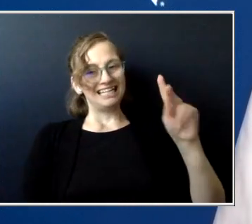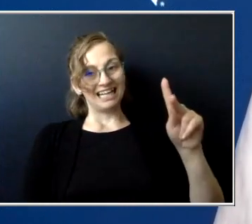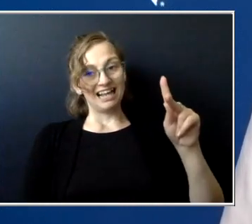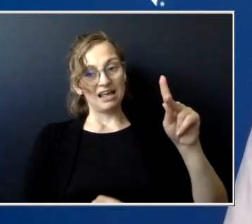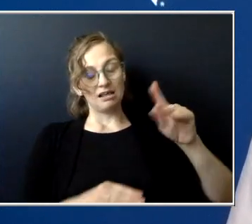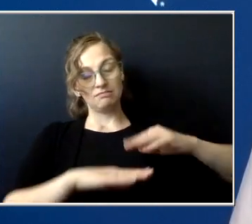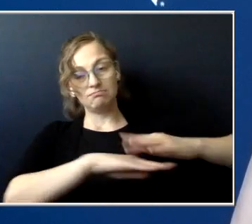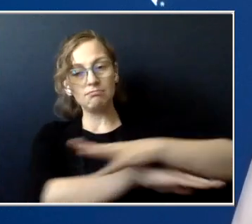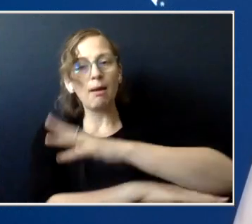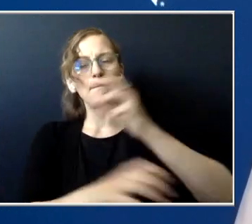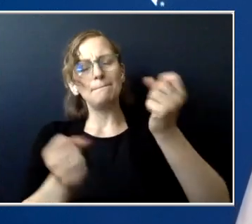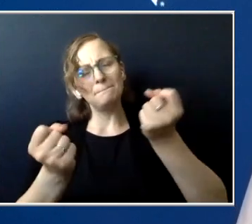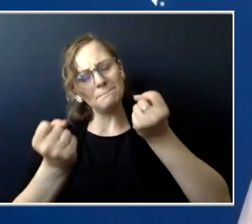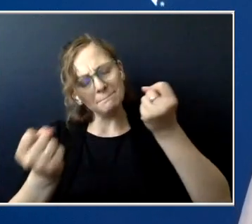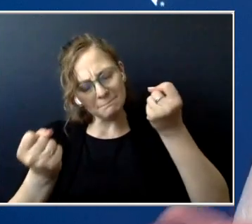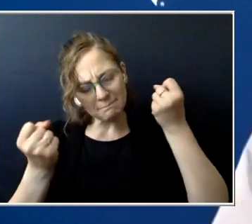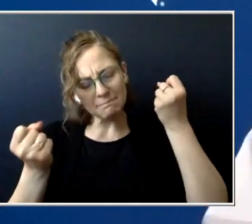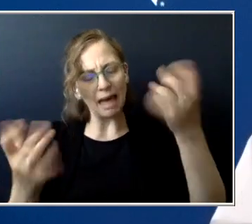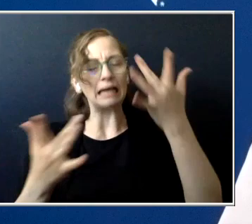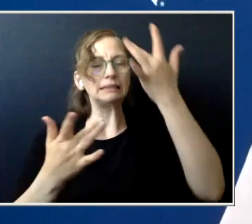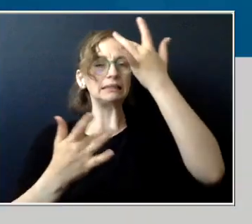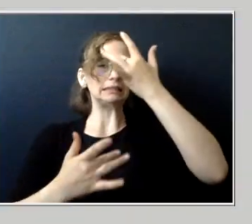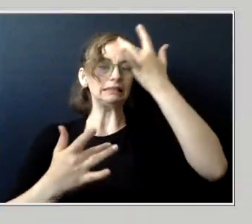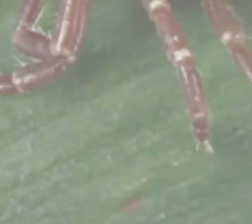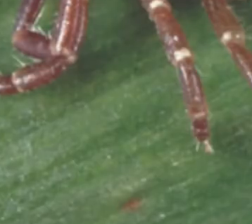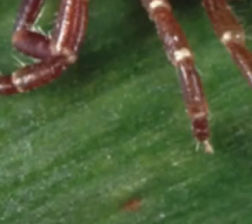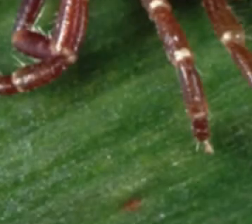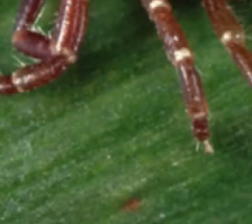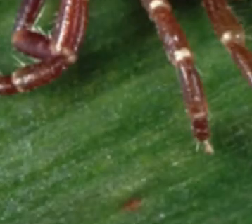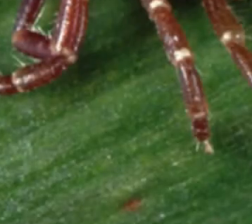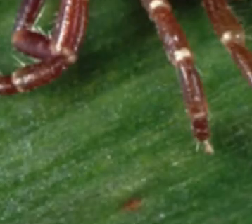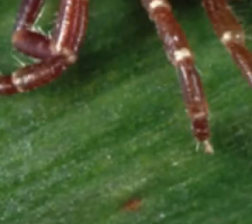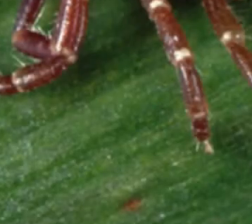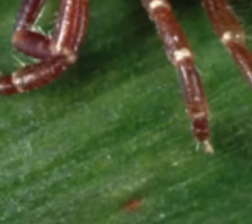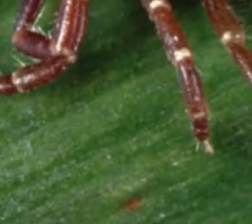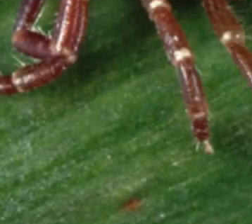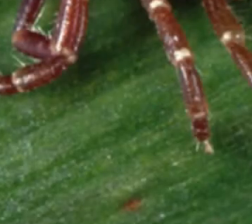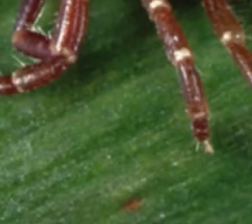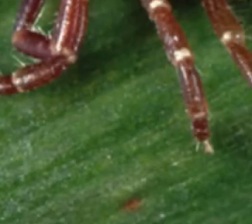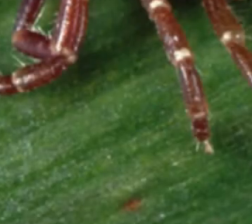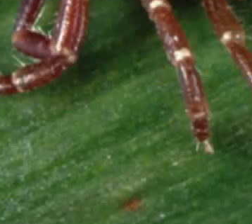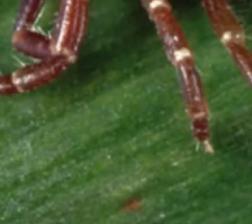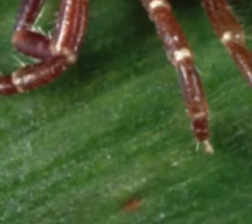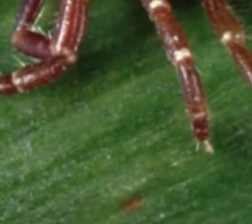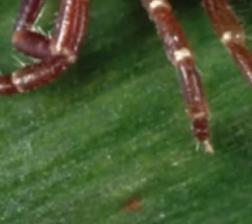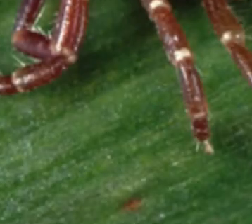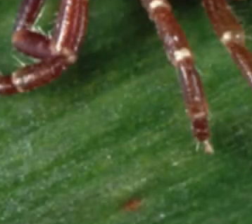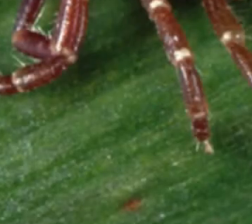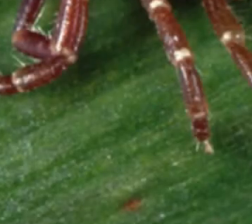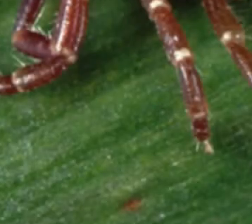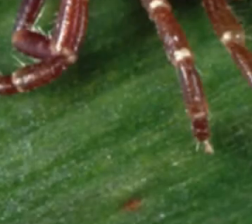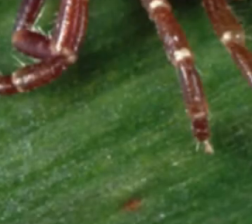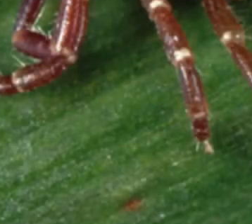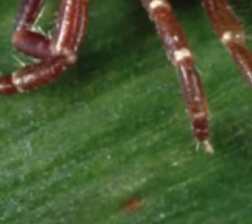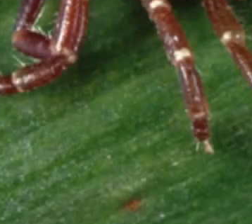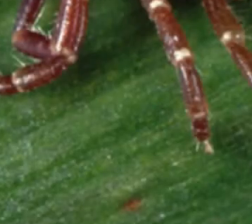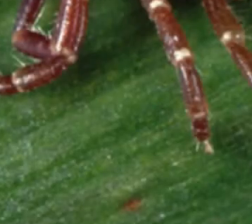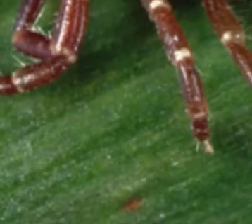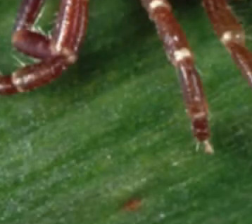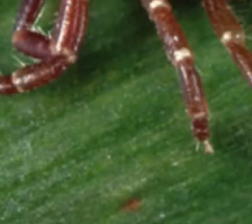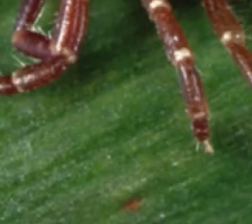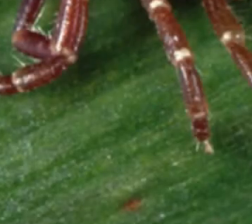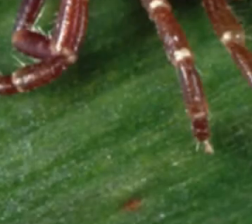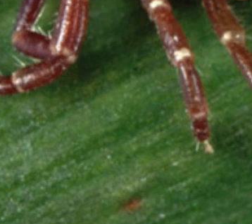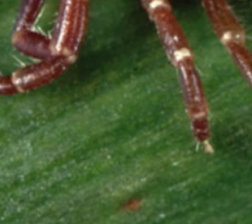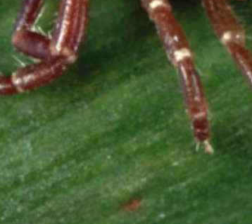ticks. So KDHE recently put out another health alert, and they said that from the beginning of the